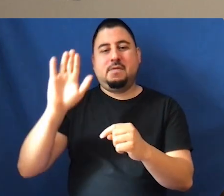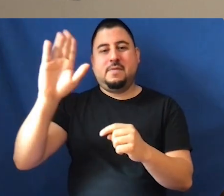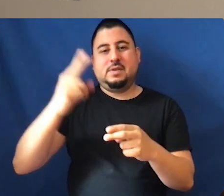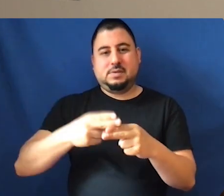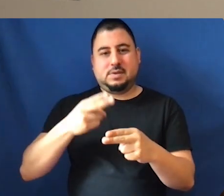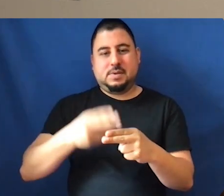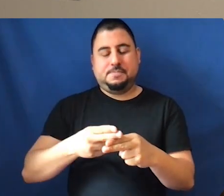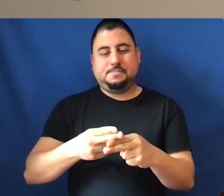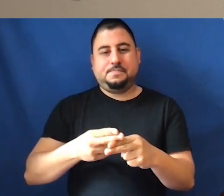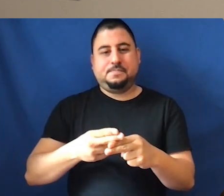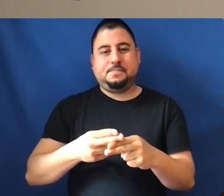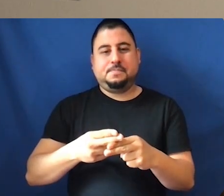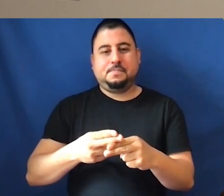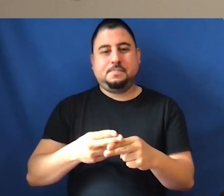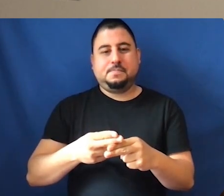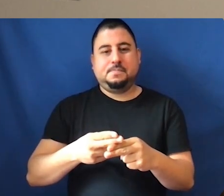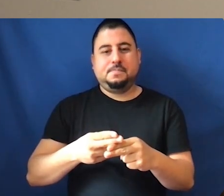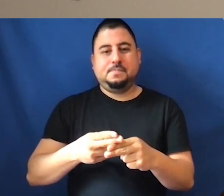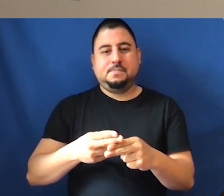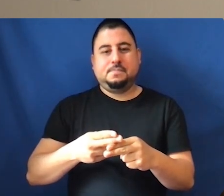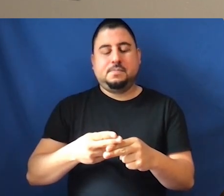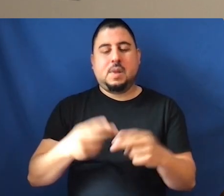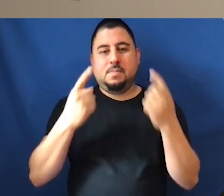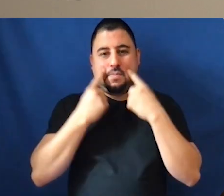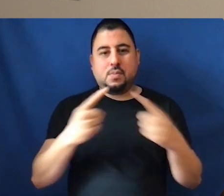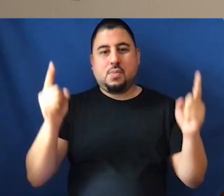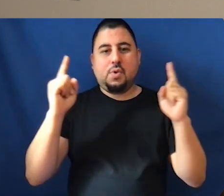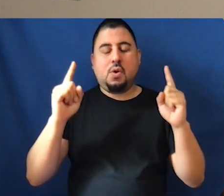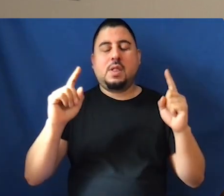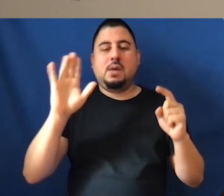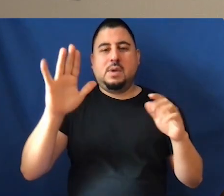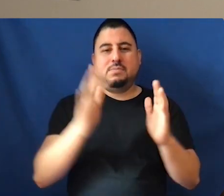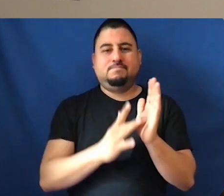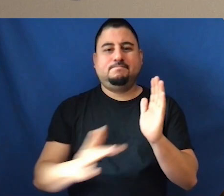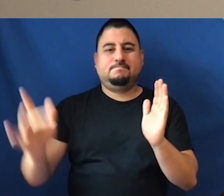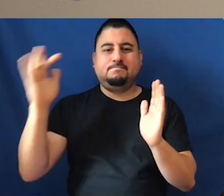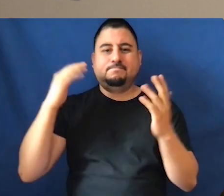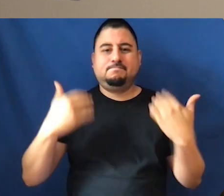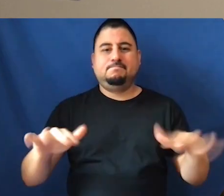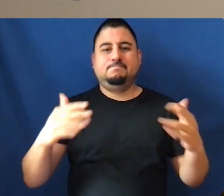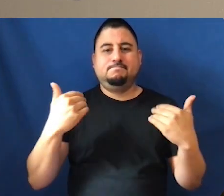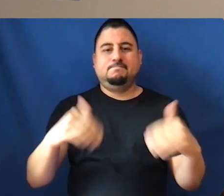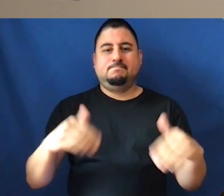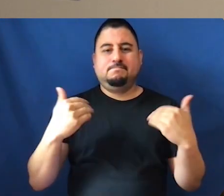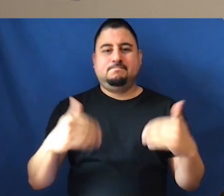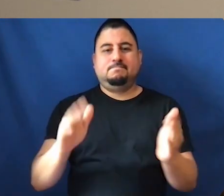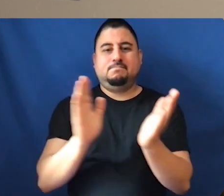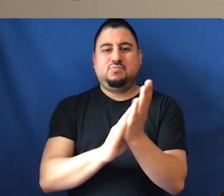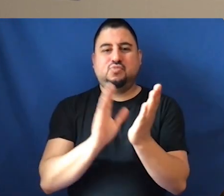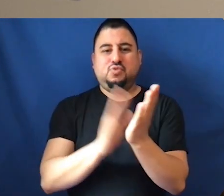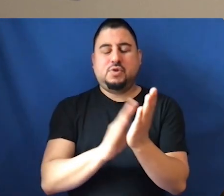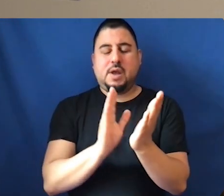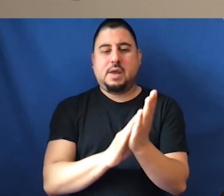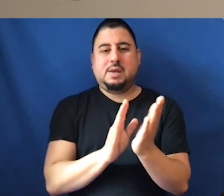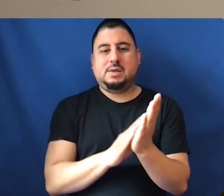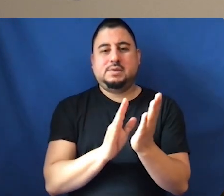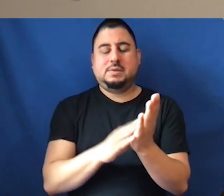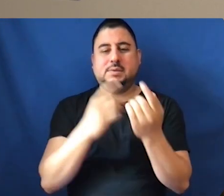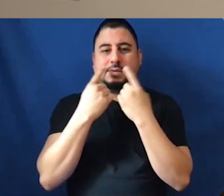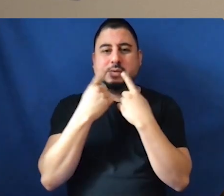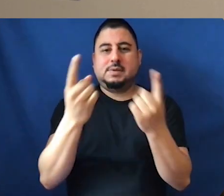his name. Proclaim his glorious praise. Say